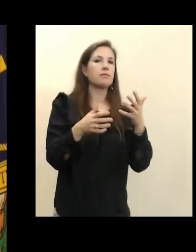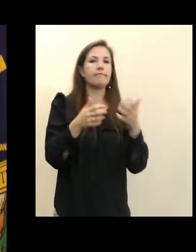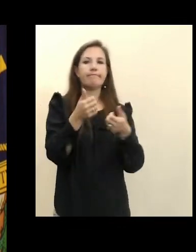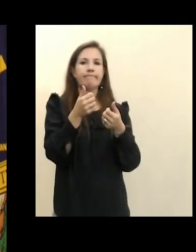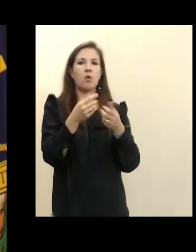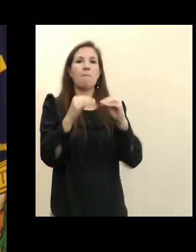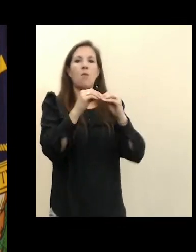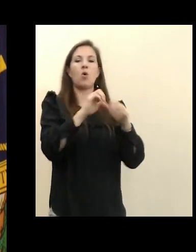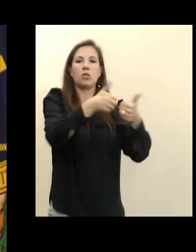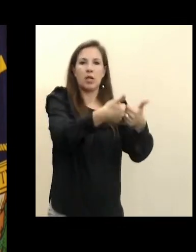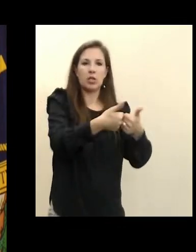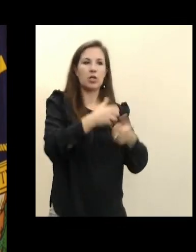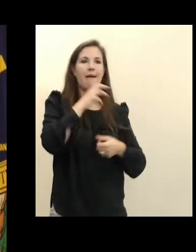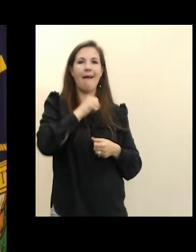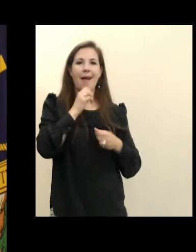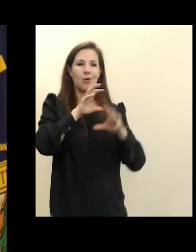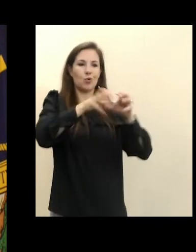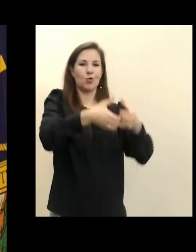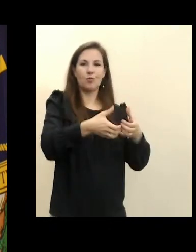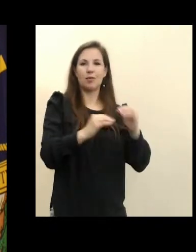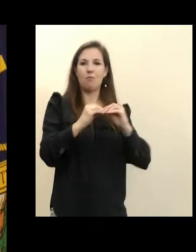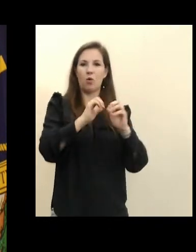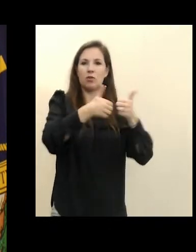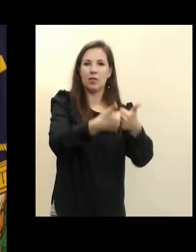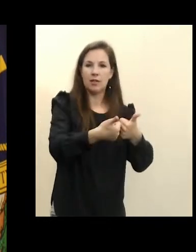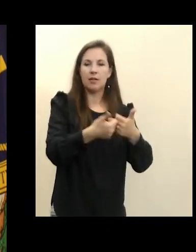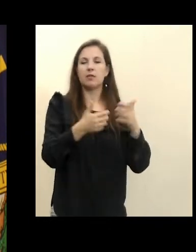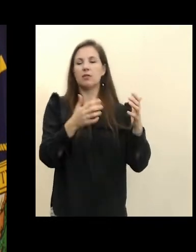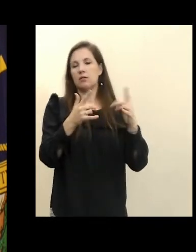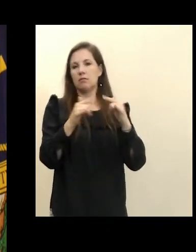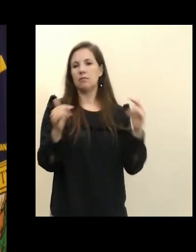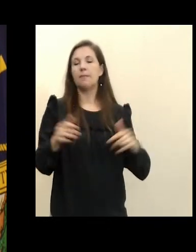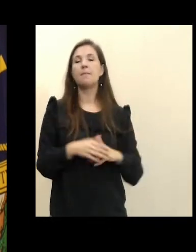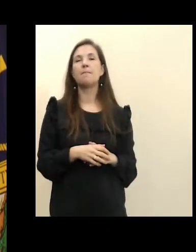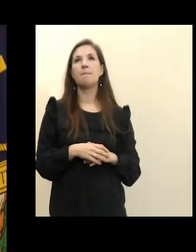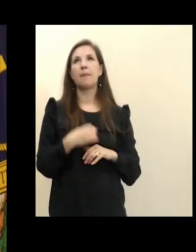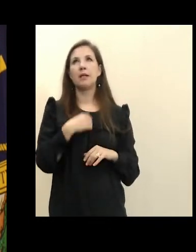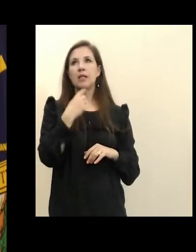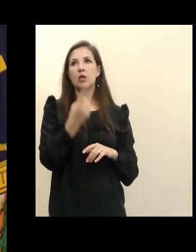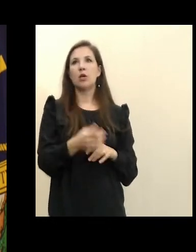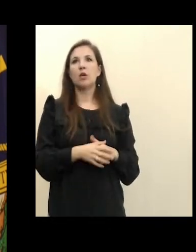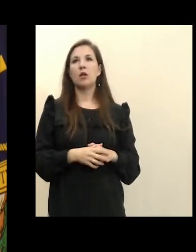challenge, ages, demographics. I can tell you this, it's